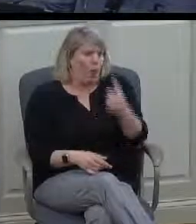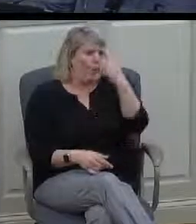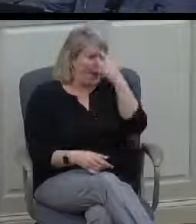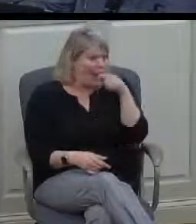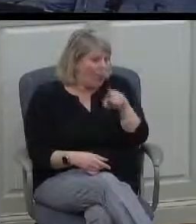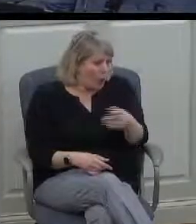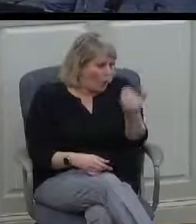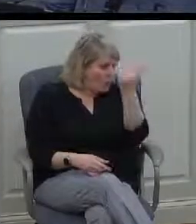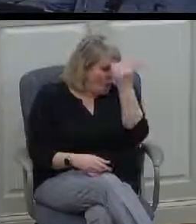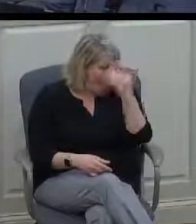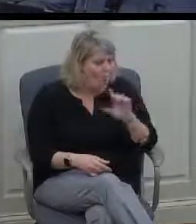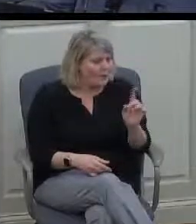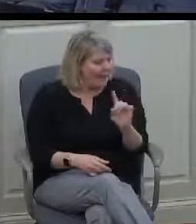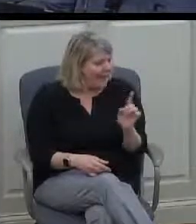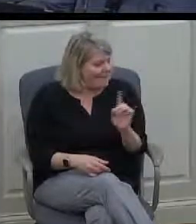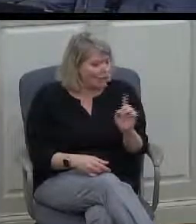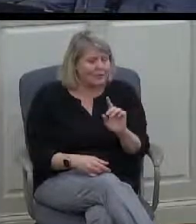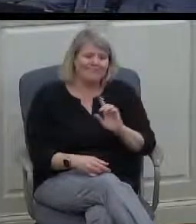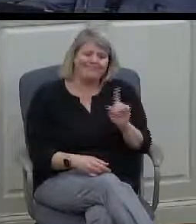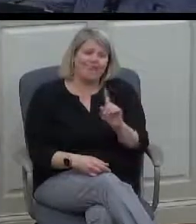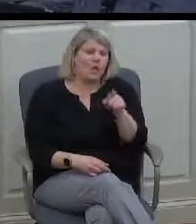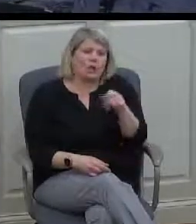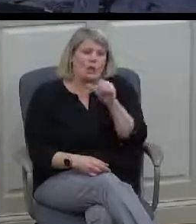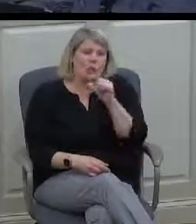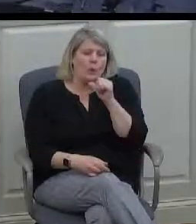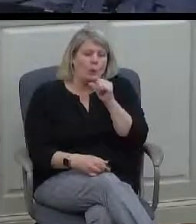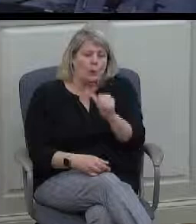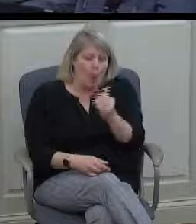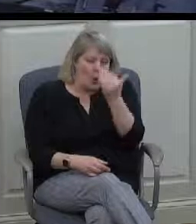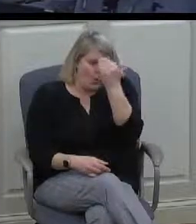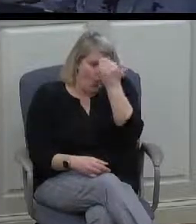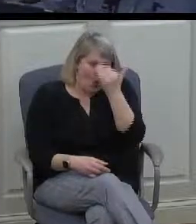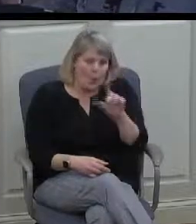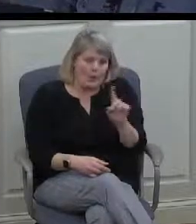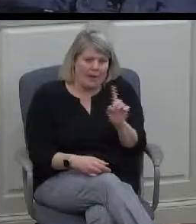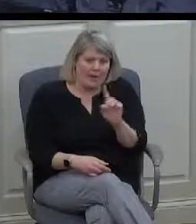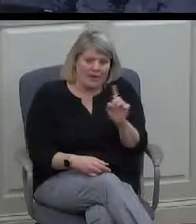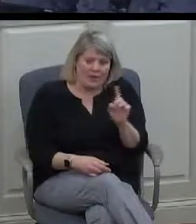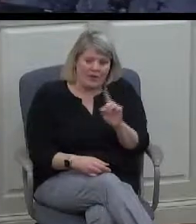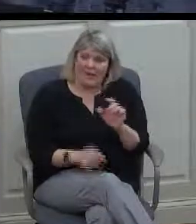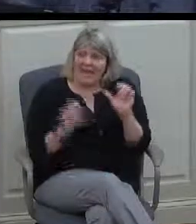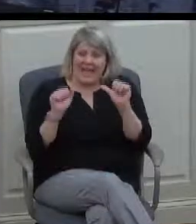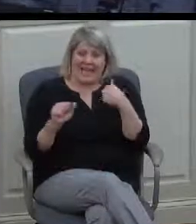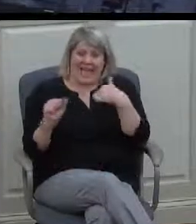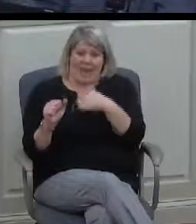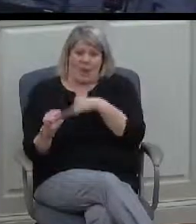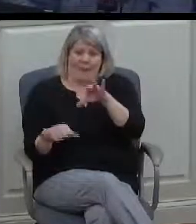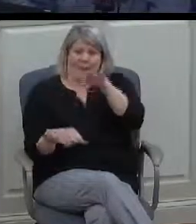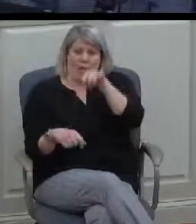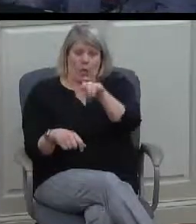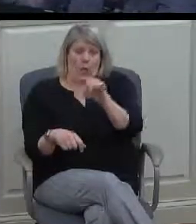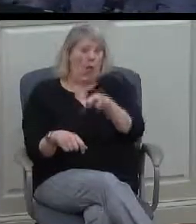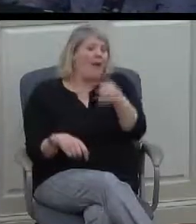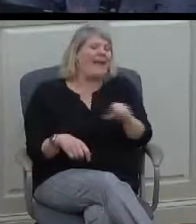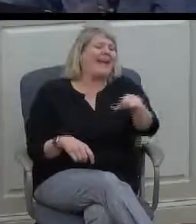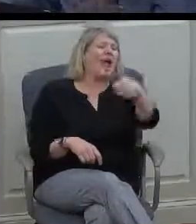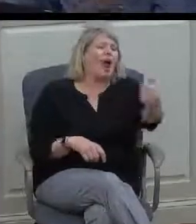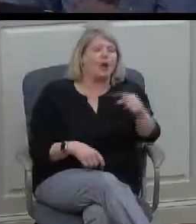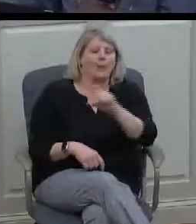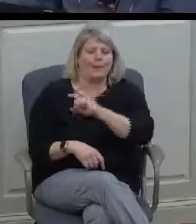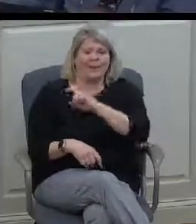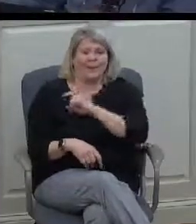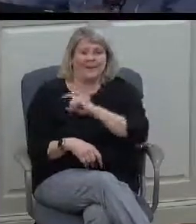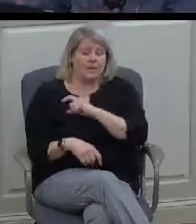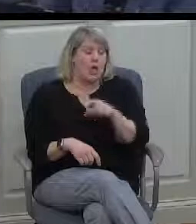Danville. Can we do it with the chief or any officer? It's up to the chief. He said, call the chief. Yeah, you can call